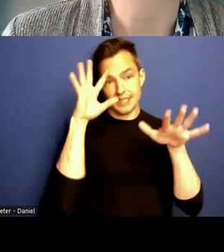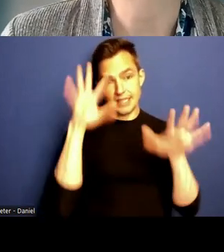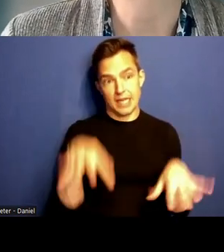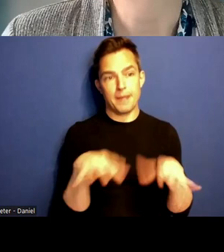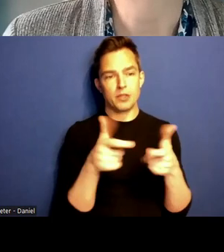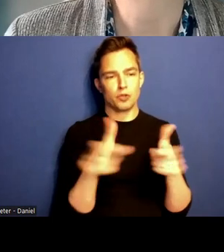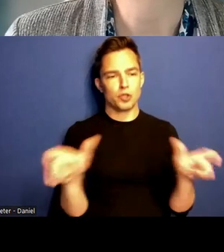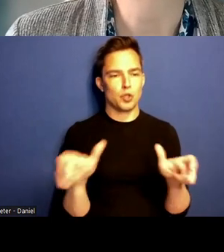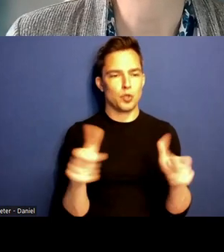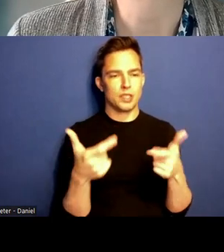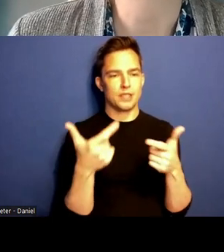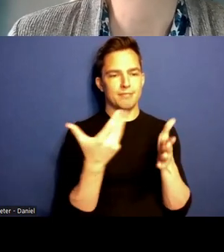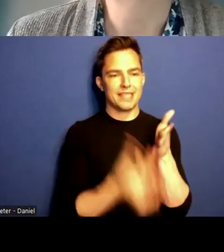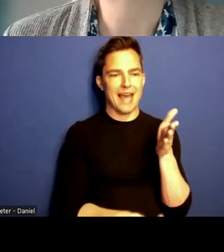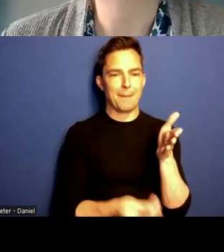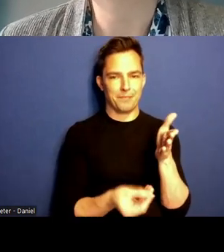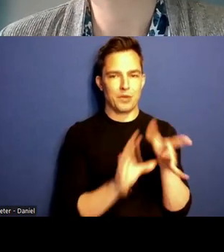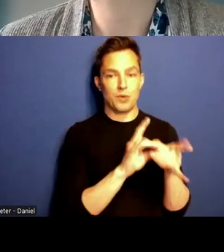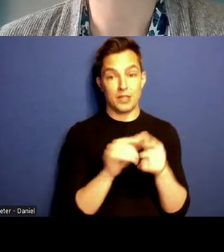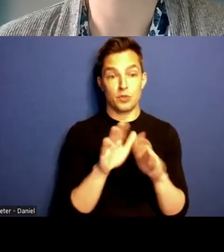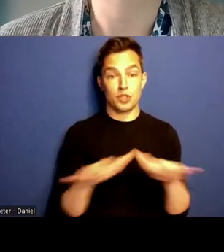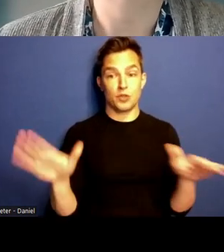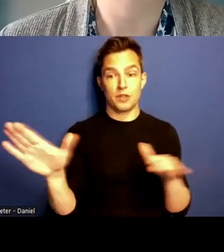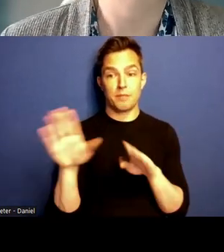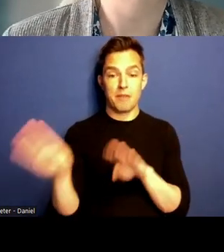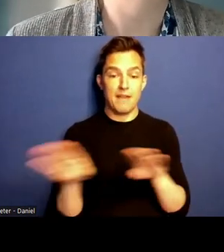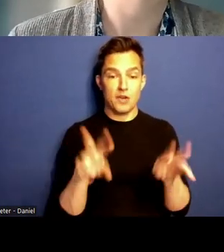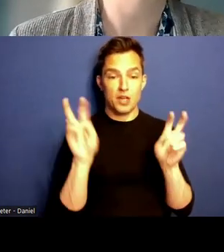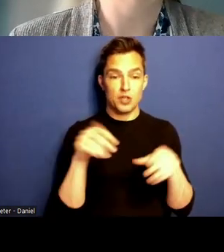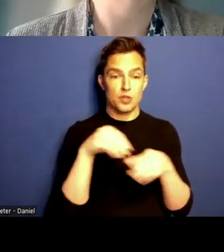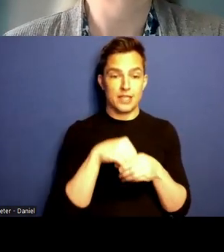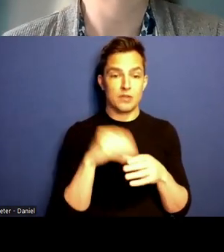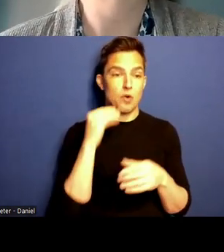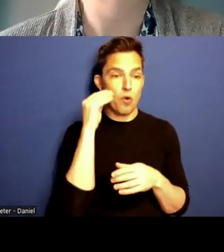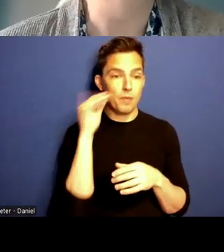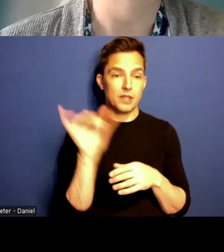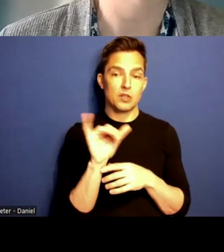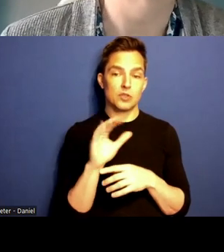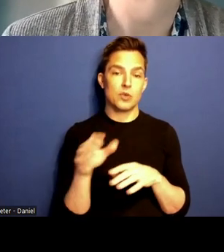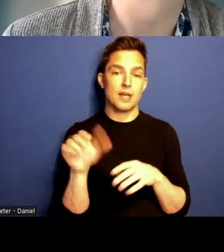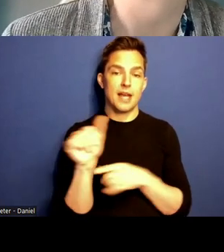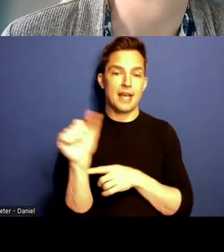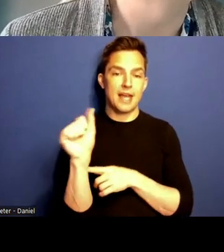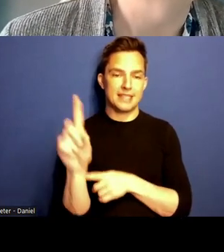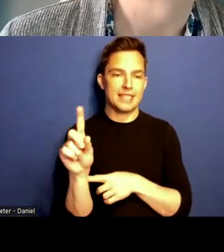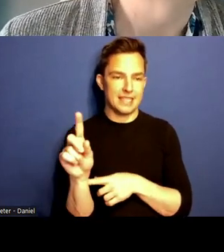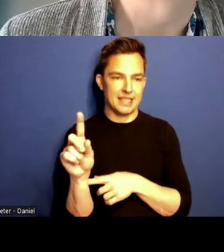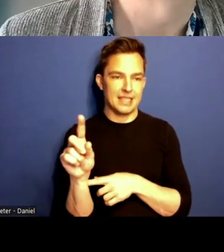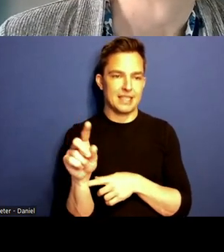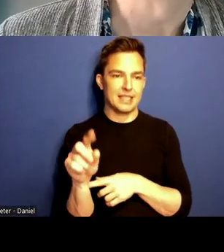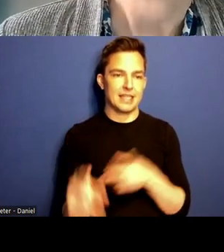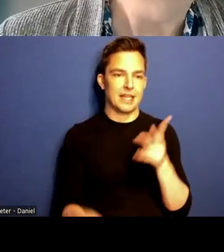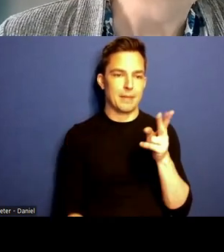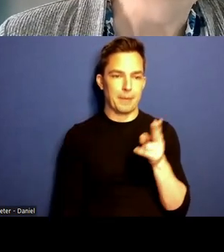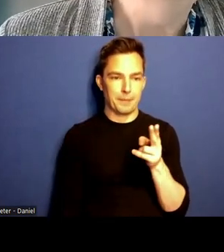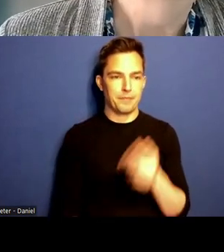gap in regards to children who have behavior issues in the home and who also have ASD. Next slide.